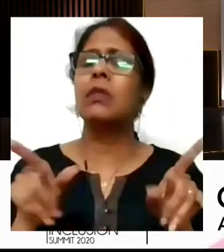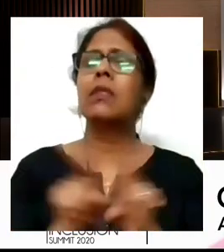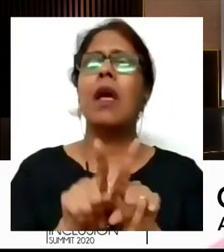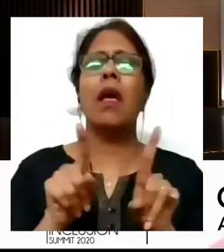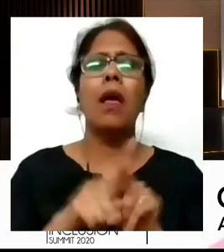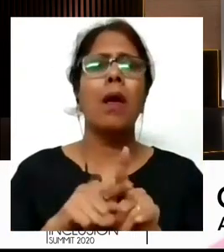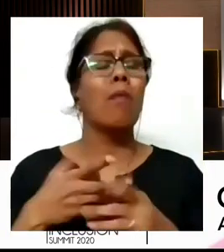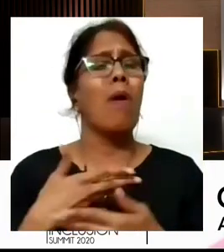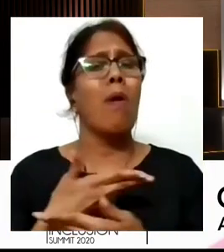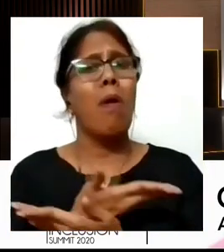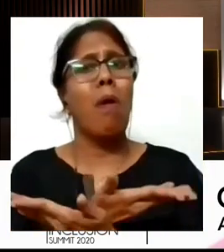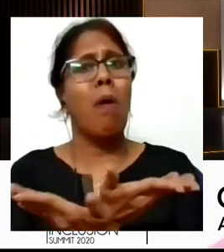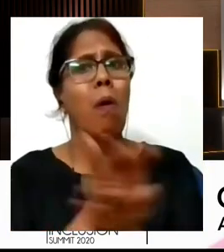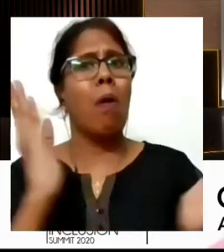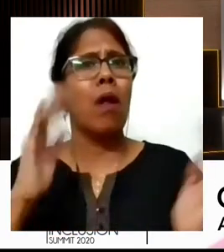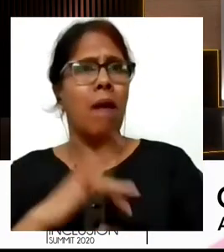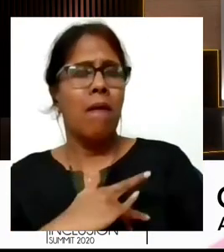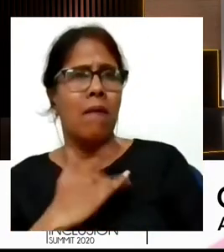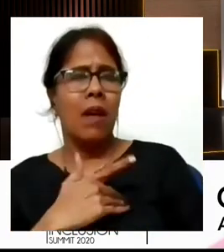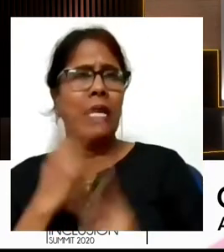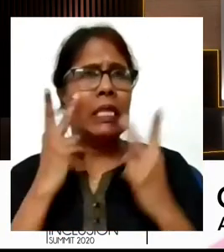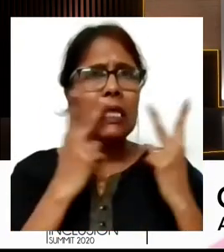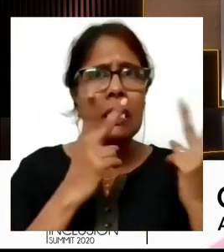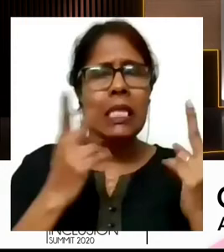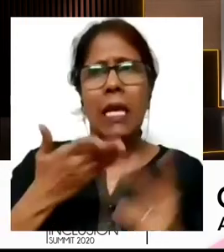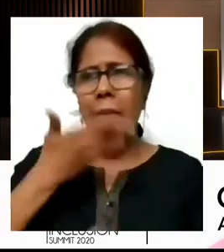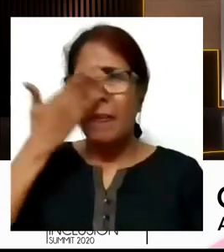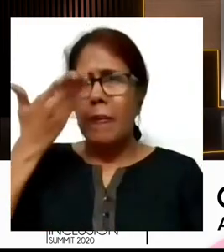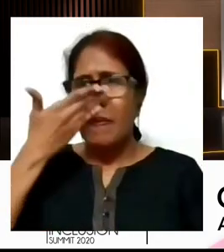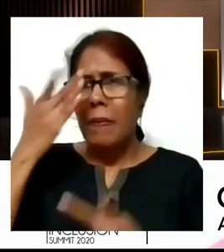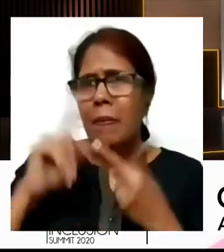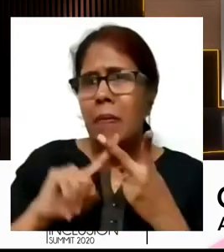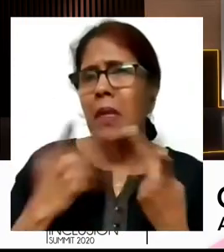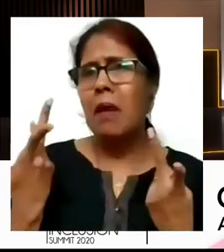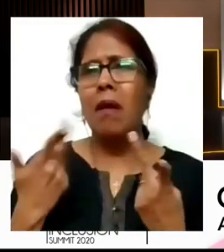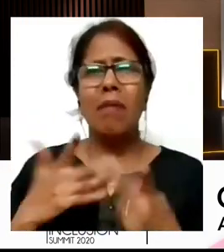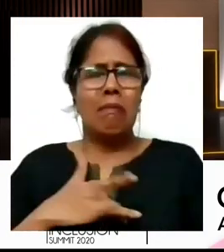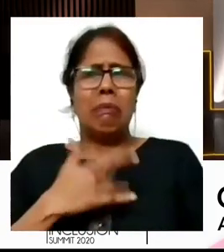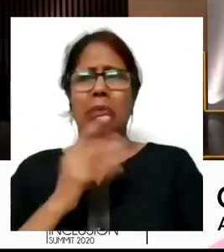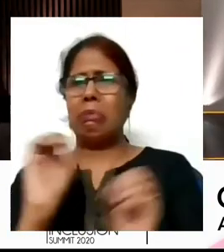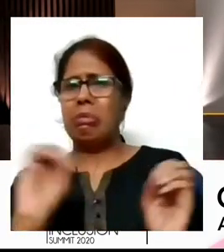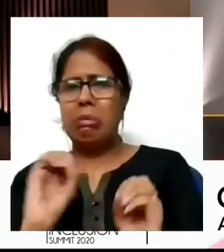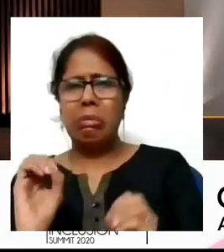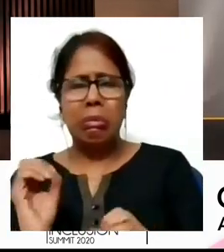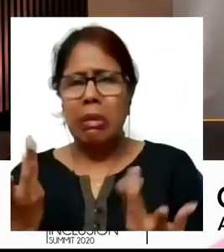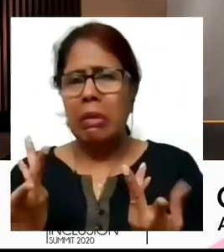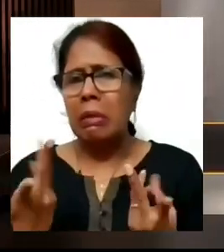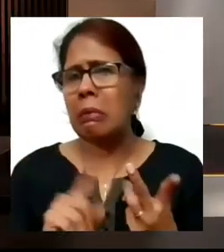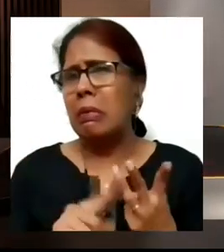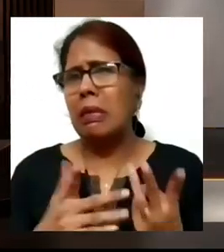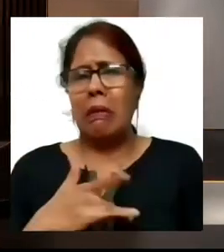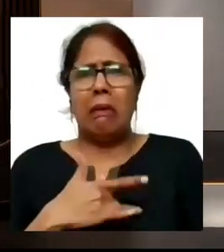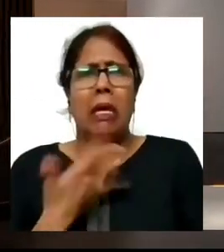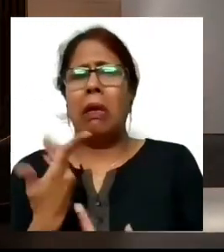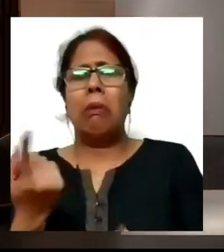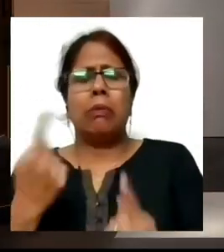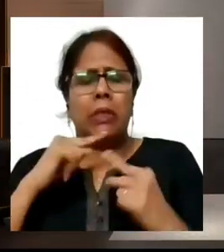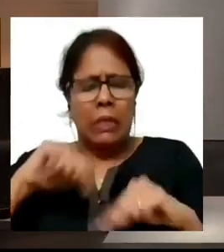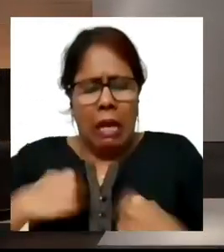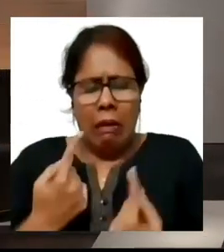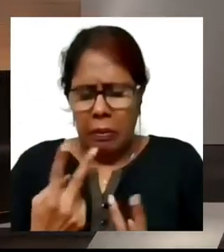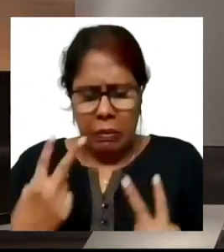we feel, we see, we smell, we don't feel, we don't tell ourselves, we